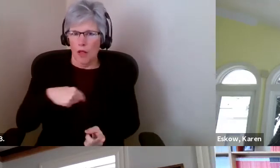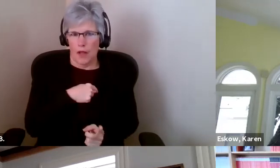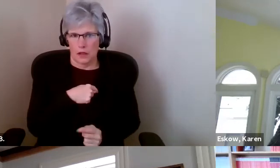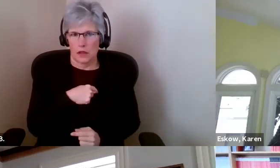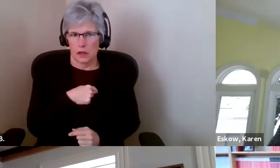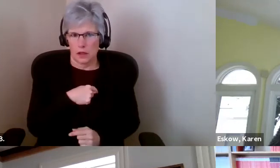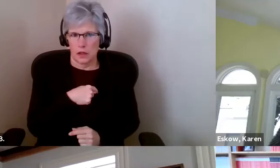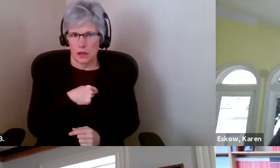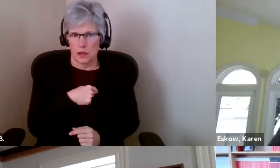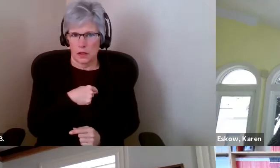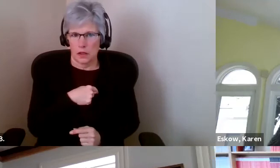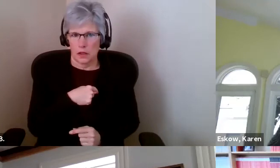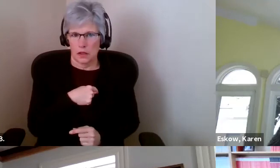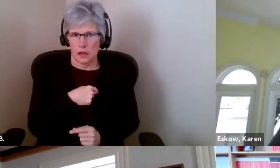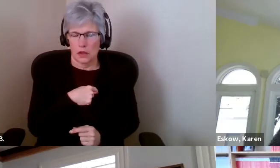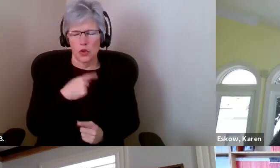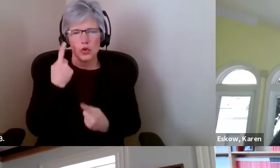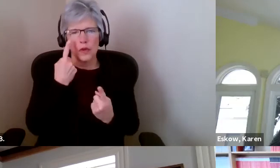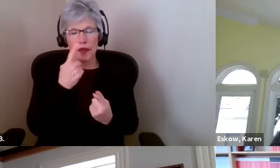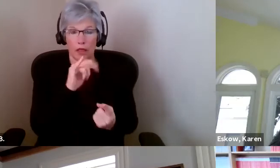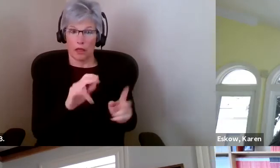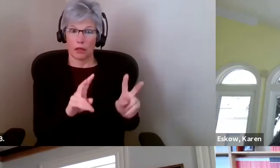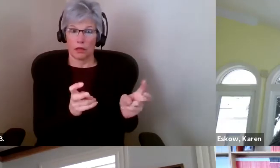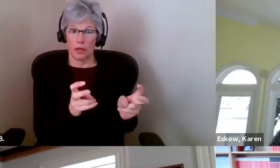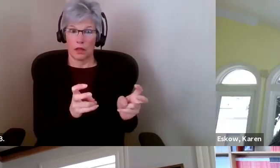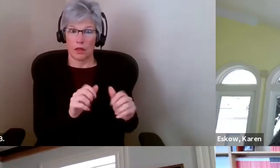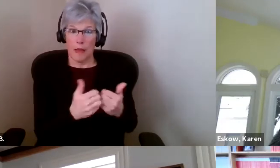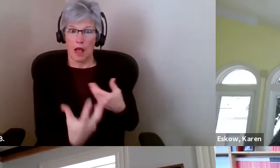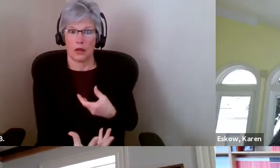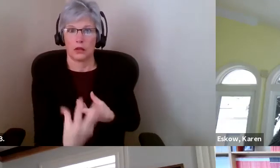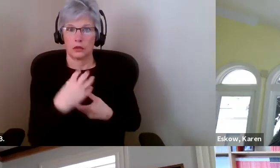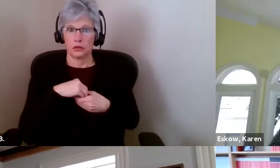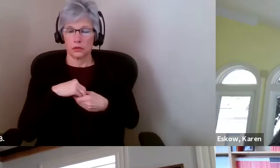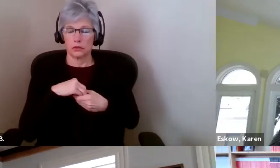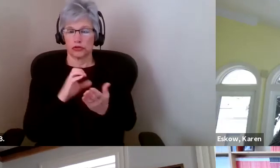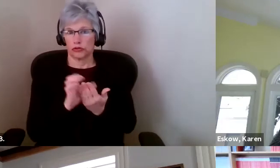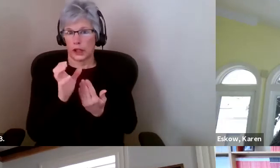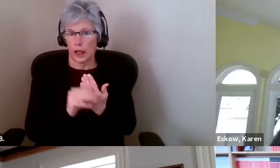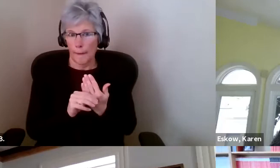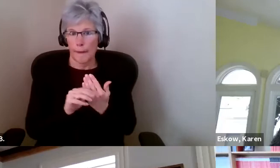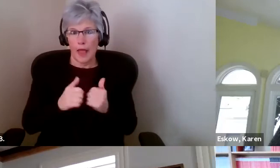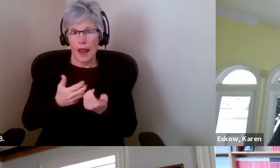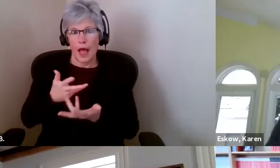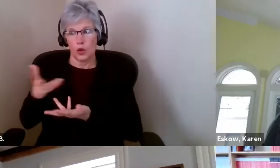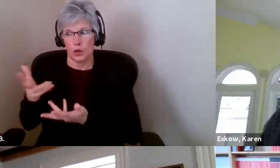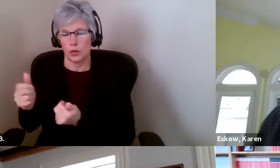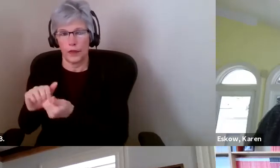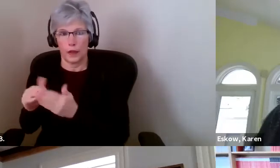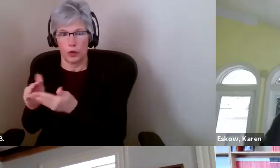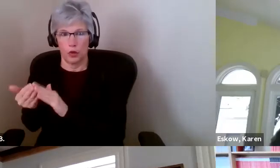how to incorporate this theme into your curricula, to the way you engage with the community. And of course you're doing